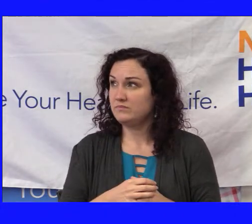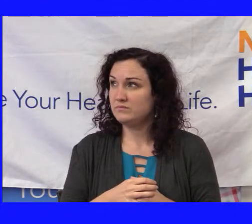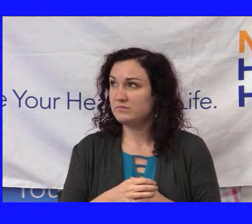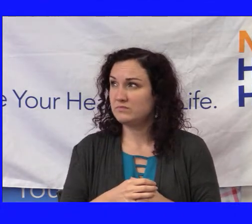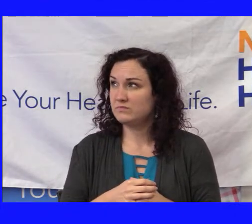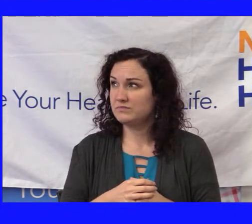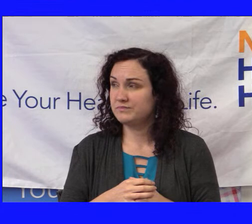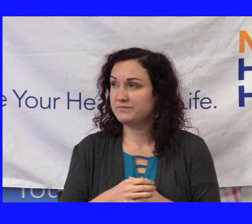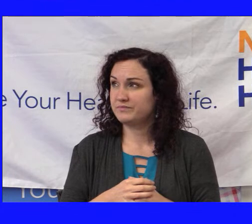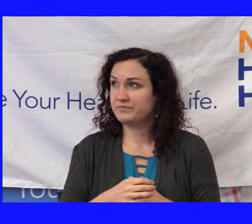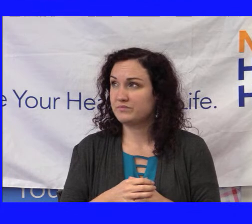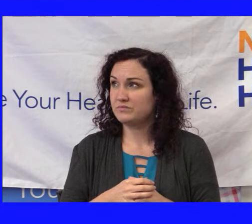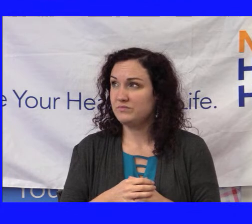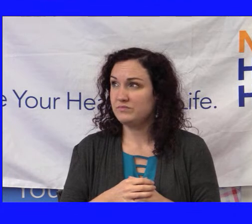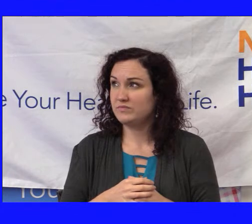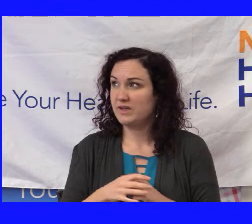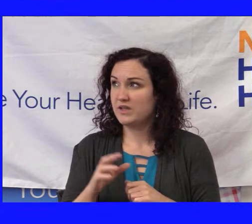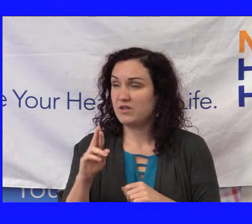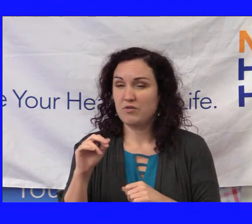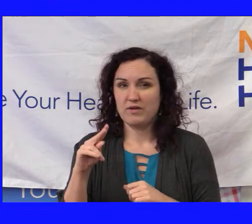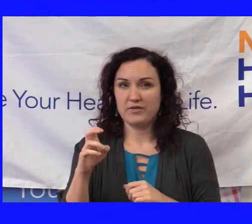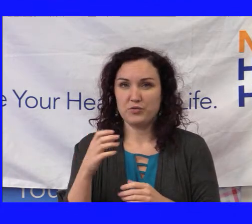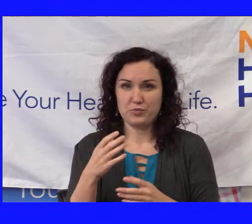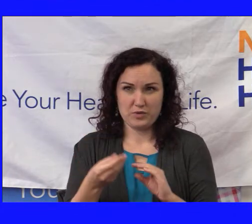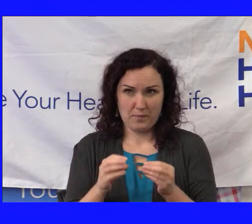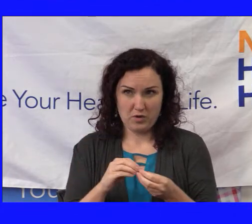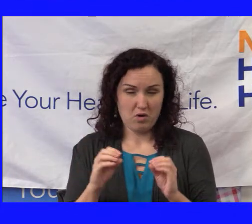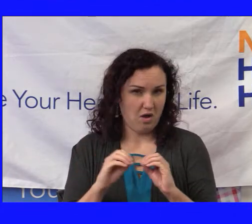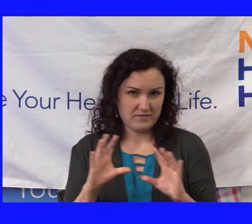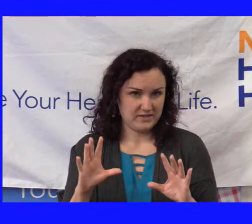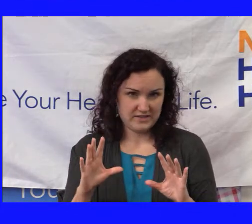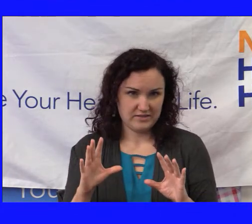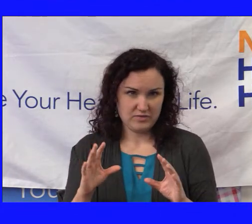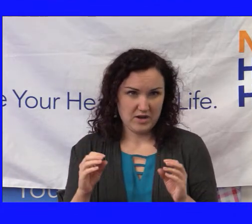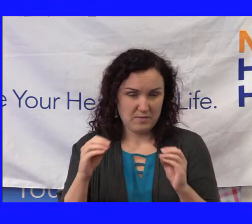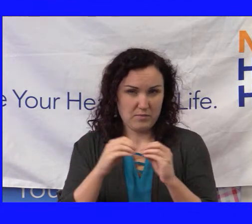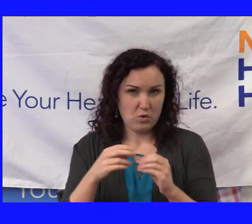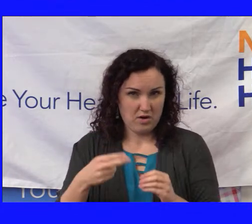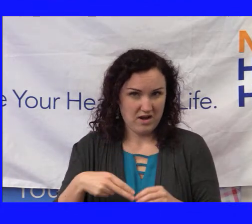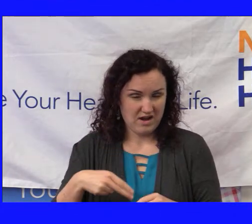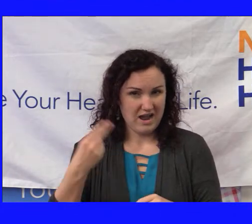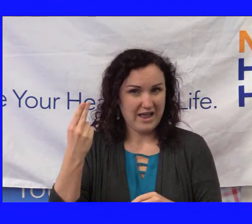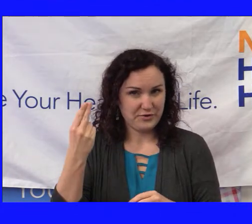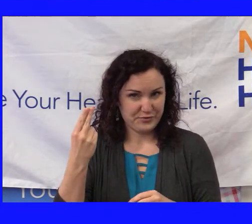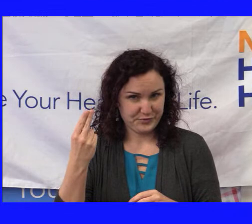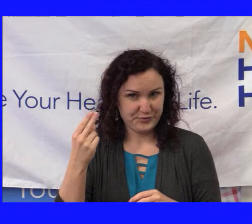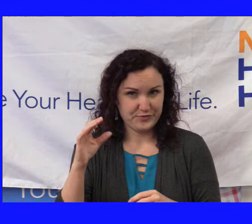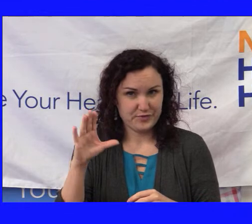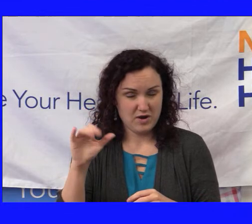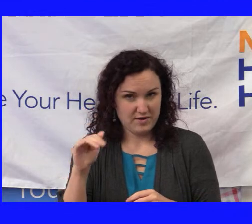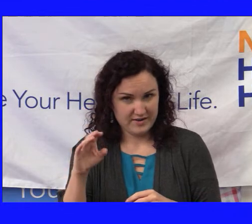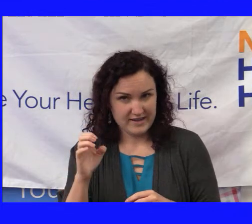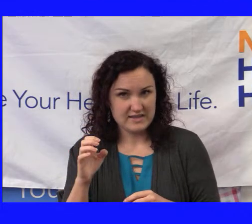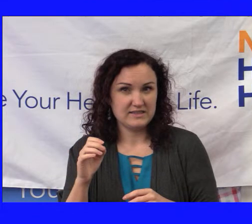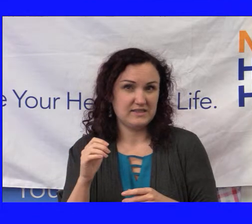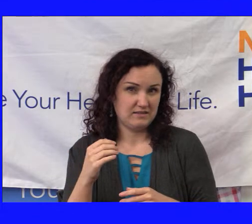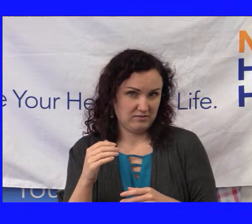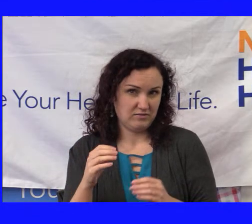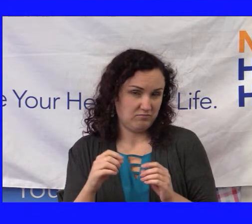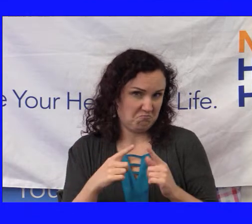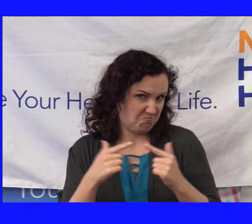in the revenue number, and then obviously we had a higher case mix index, et cetera.